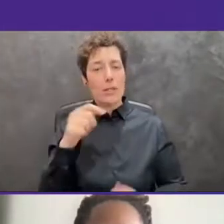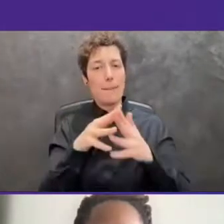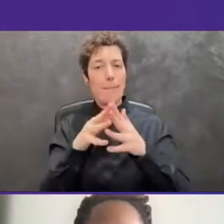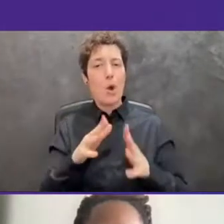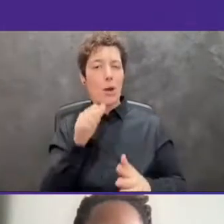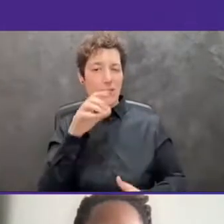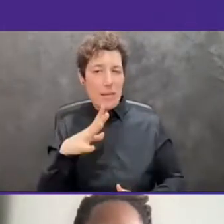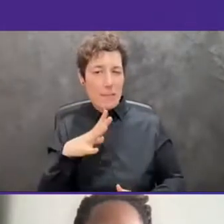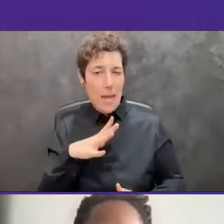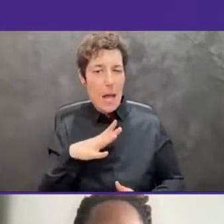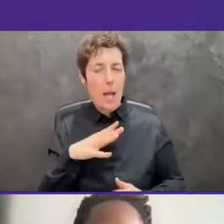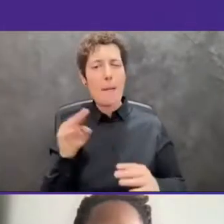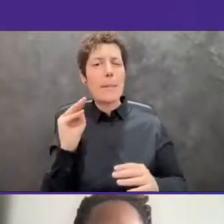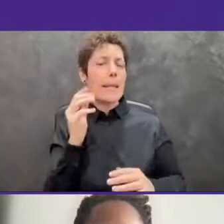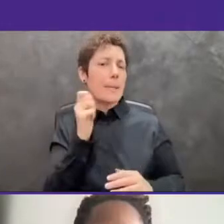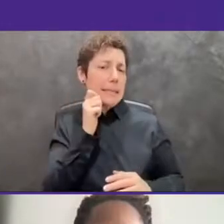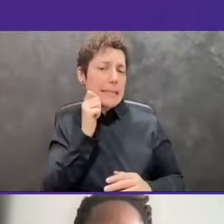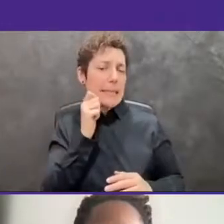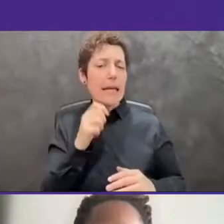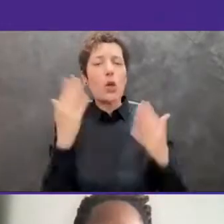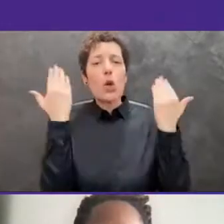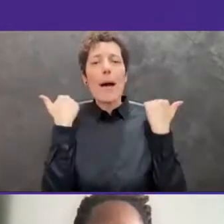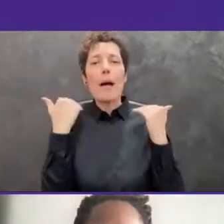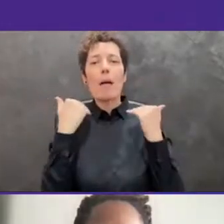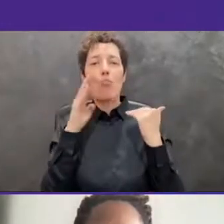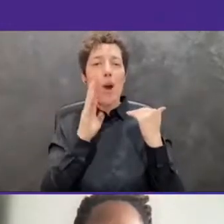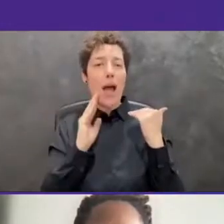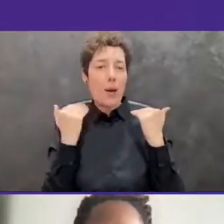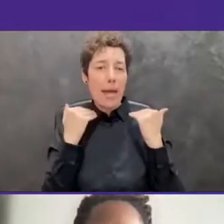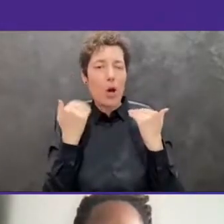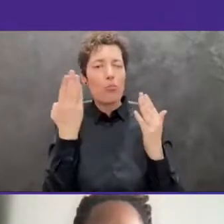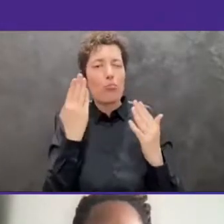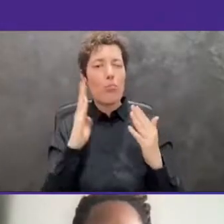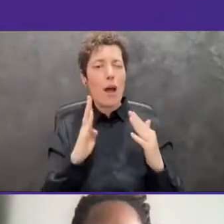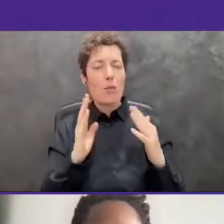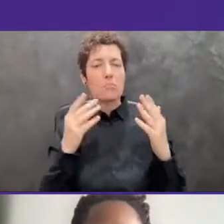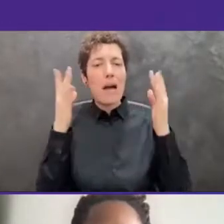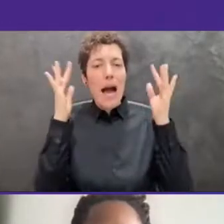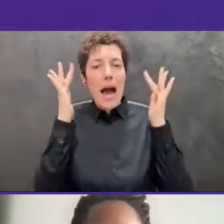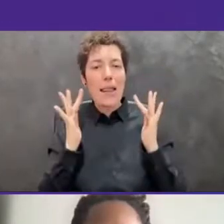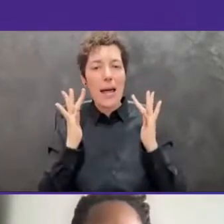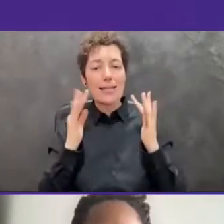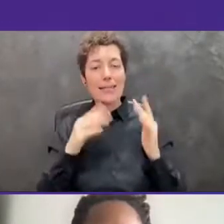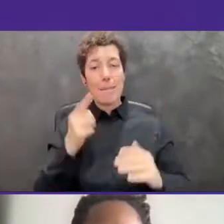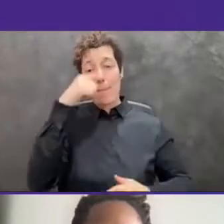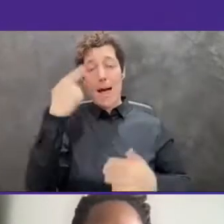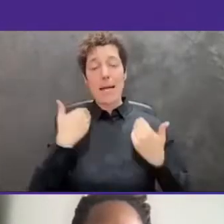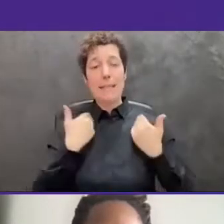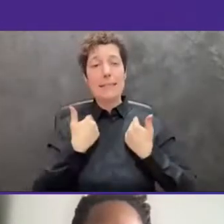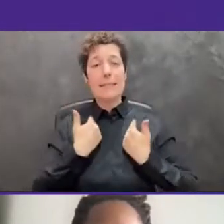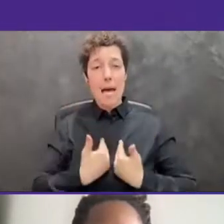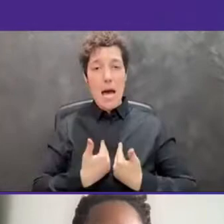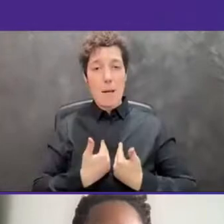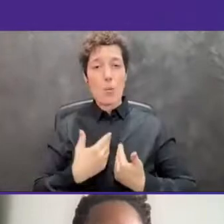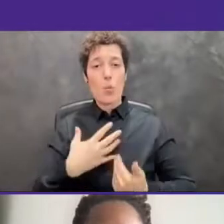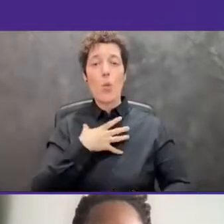shorter length black hair with brown highlights, black top with white and blue flower